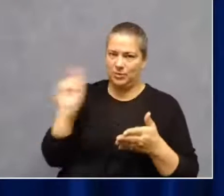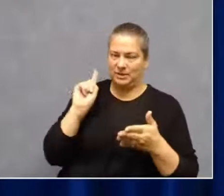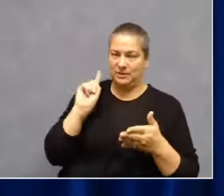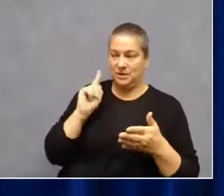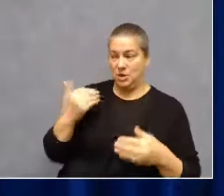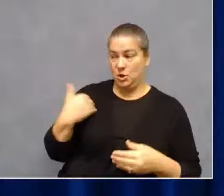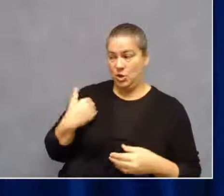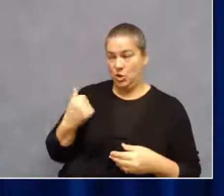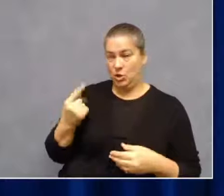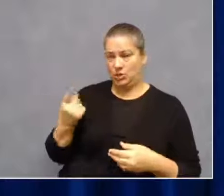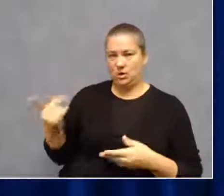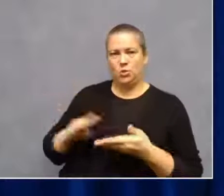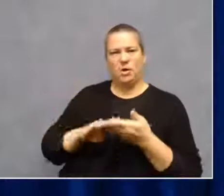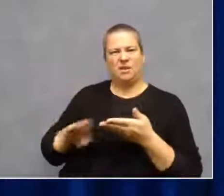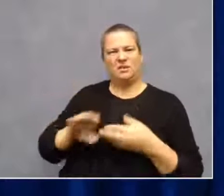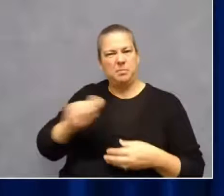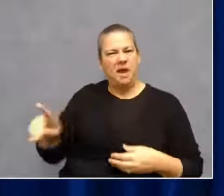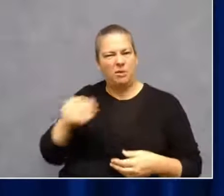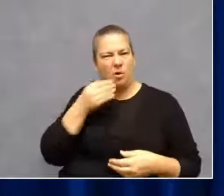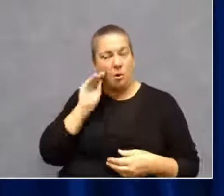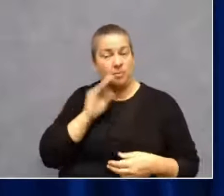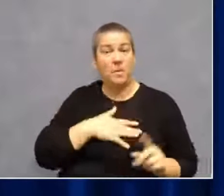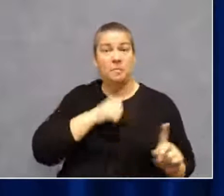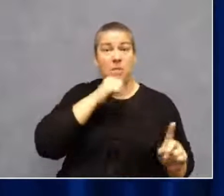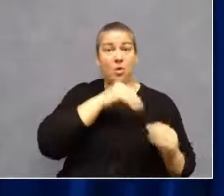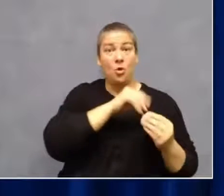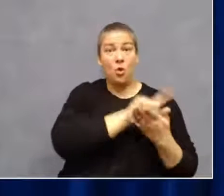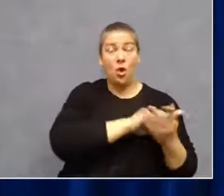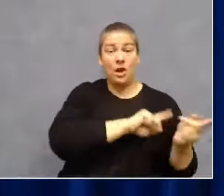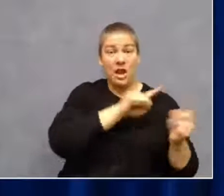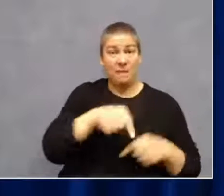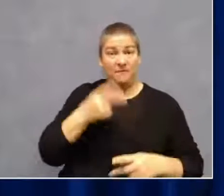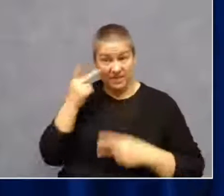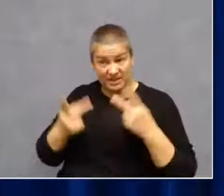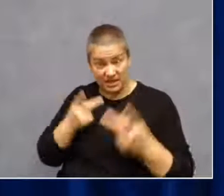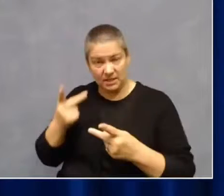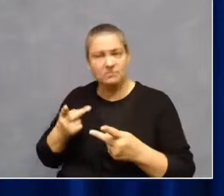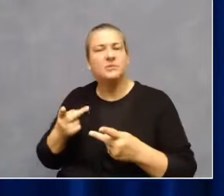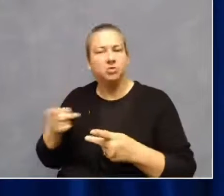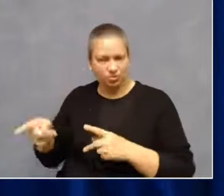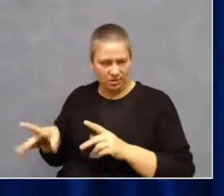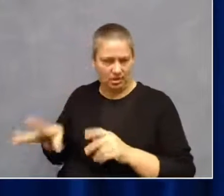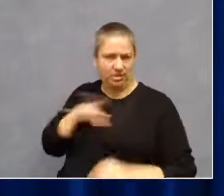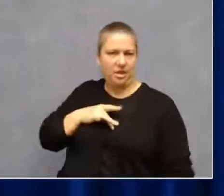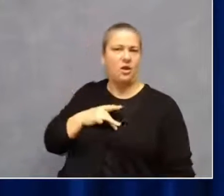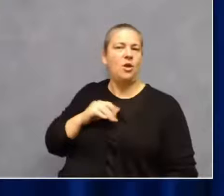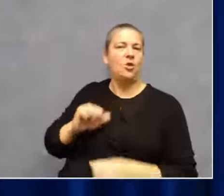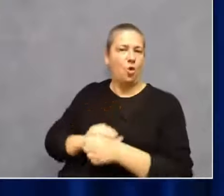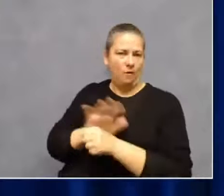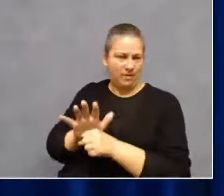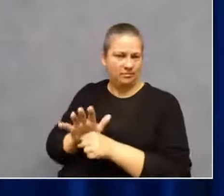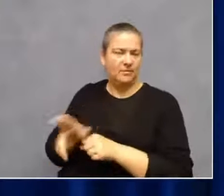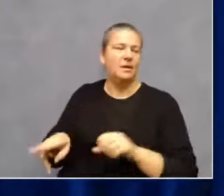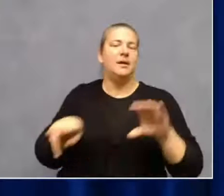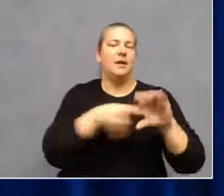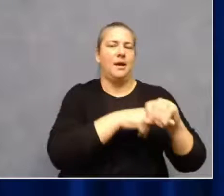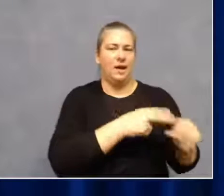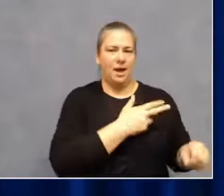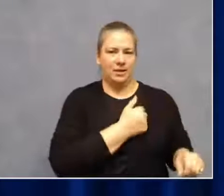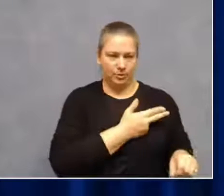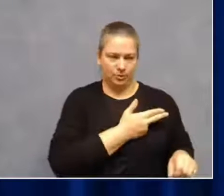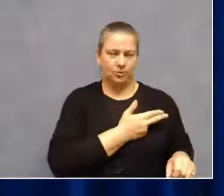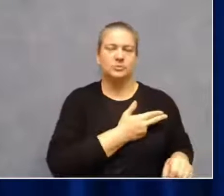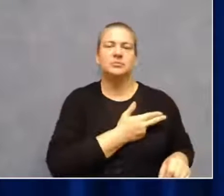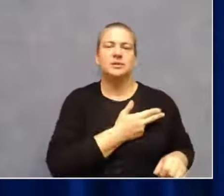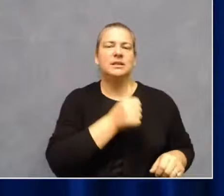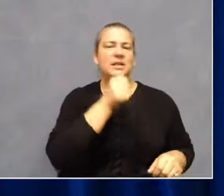who is visiting, also caught the coronavirus, was hospitalized, and was released yesterday afternoon. But